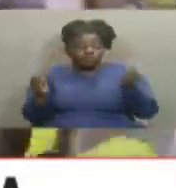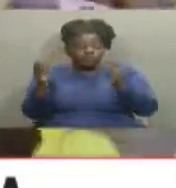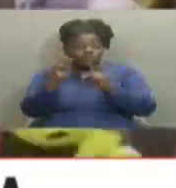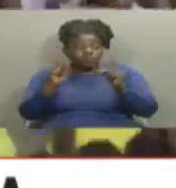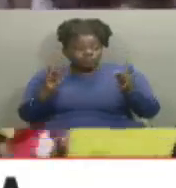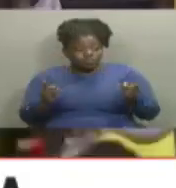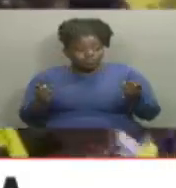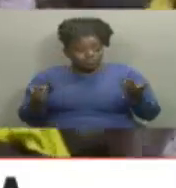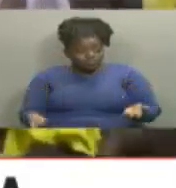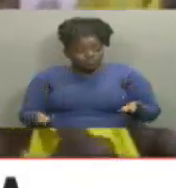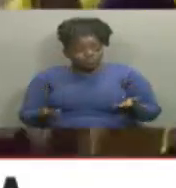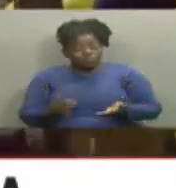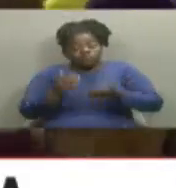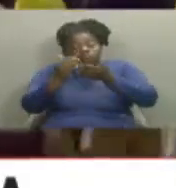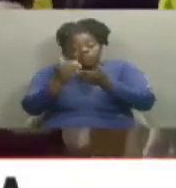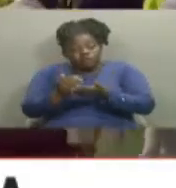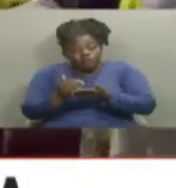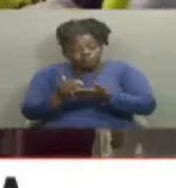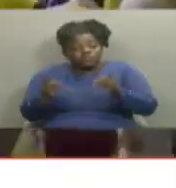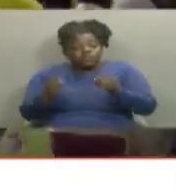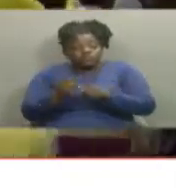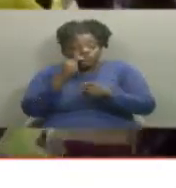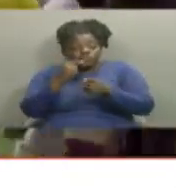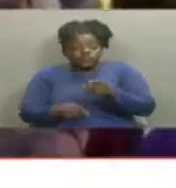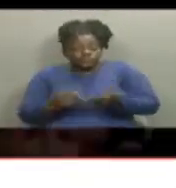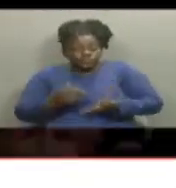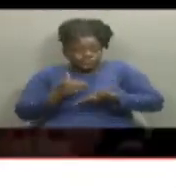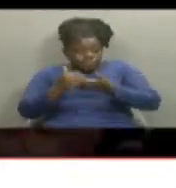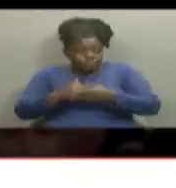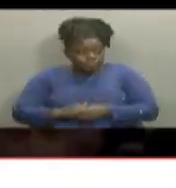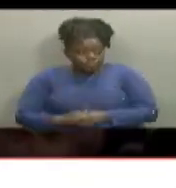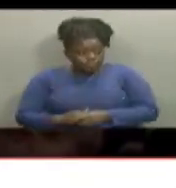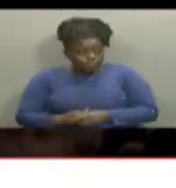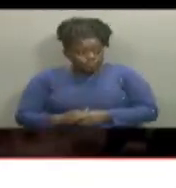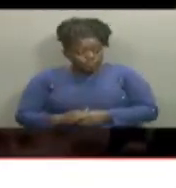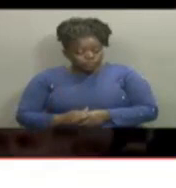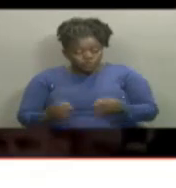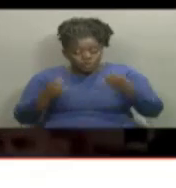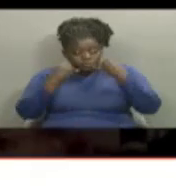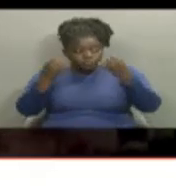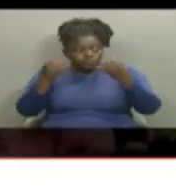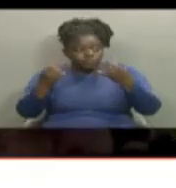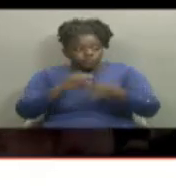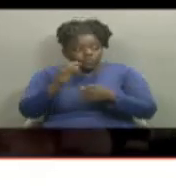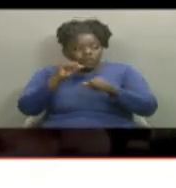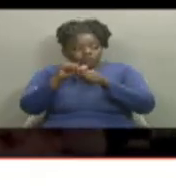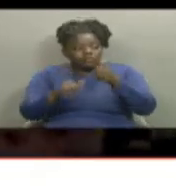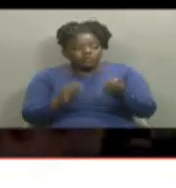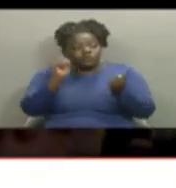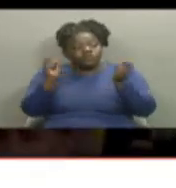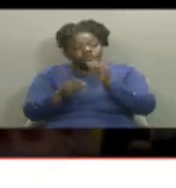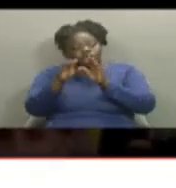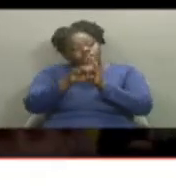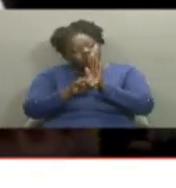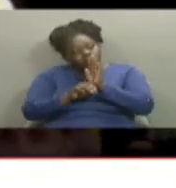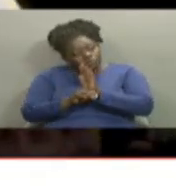abatubo bamufuna Mpola okwebezaawo era agabantu wakubalwanirira. They told us it is about changing the